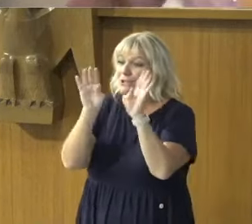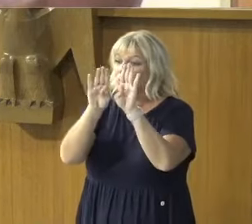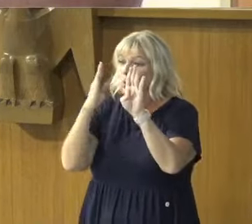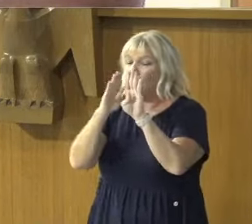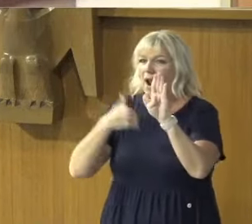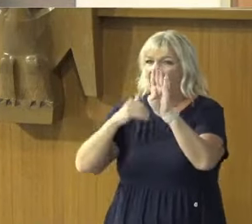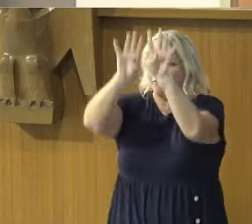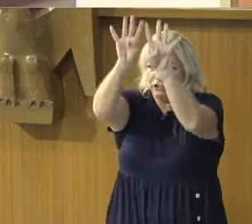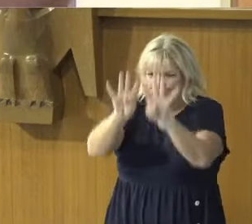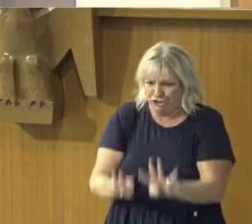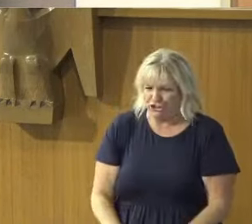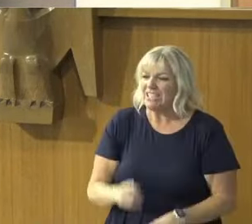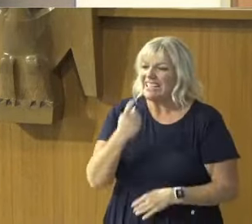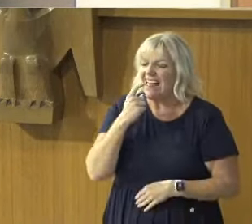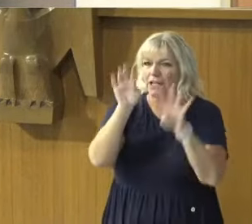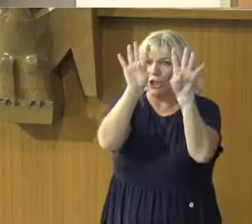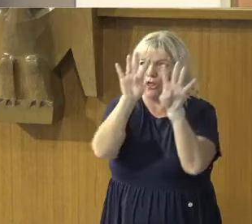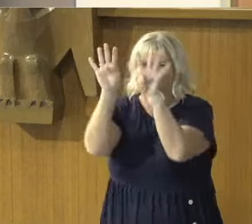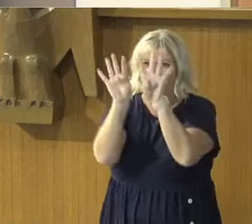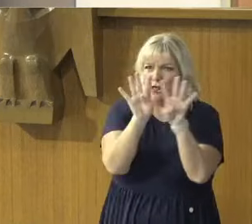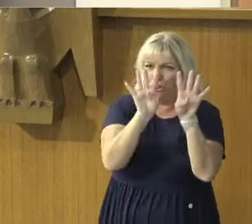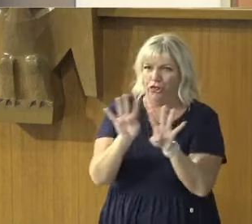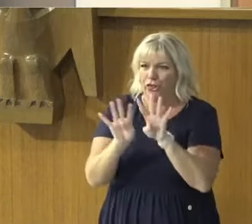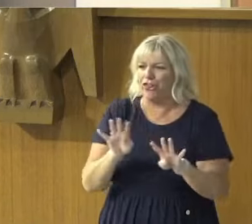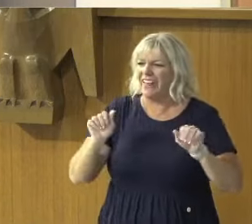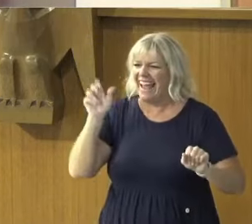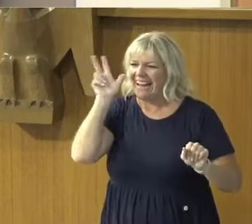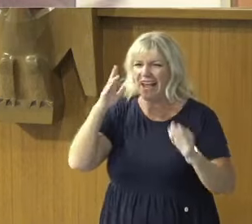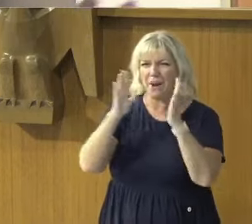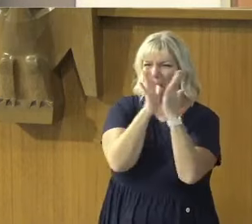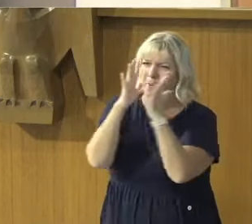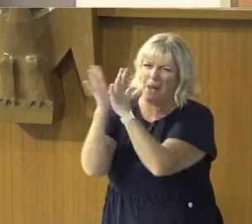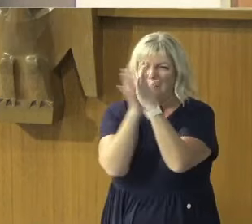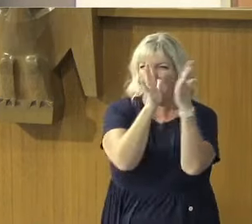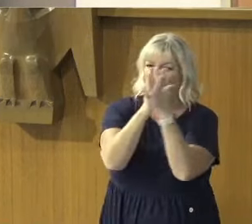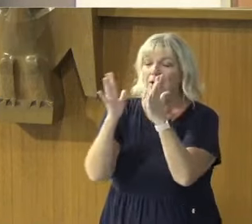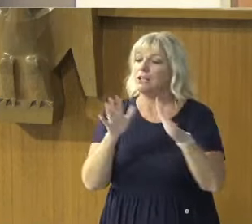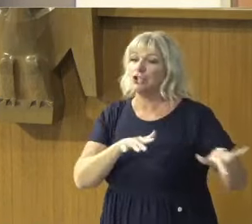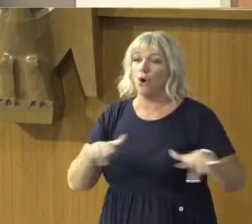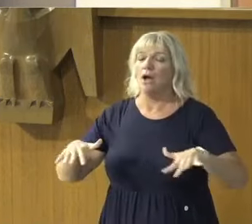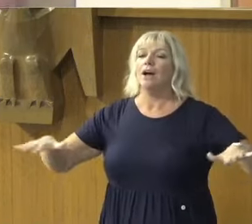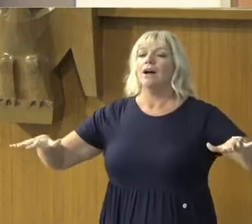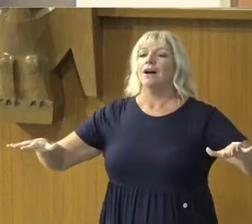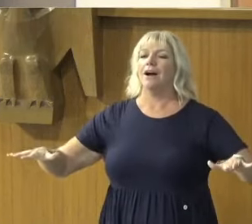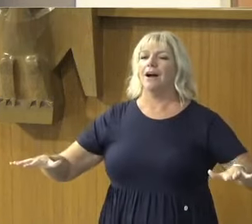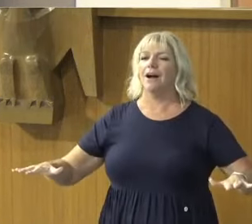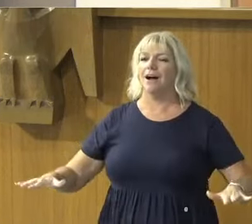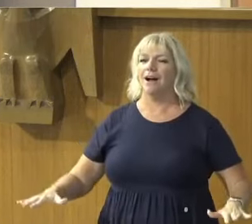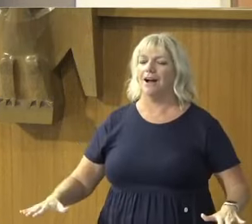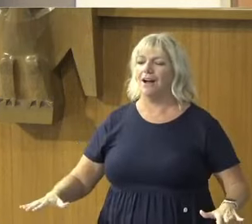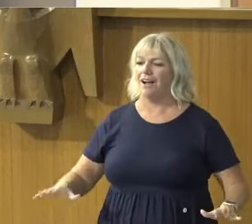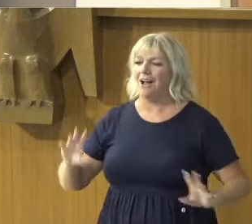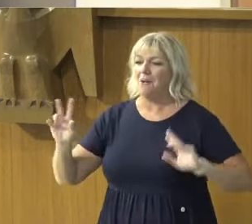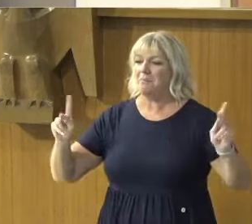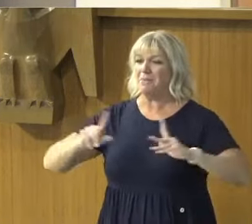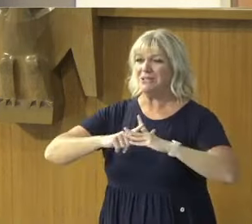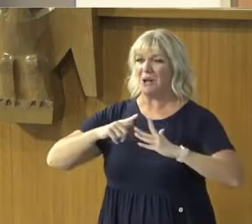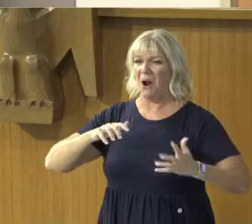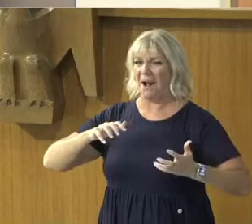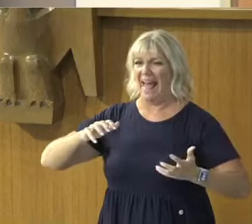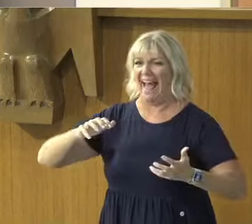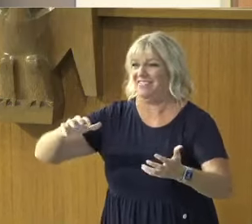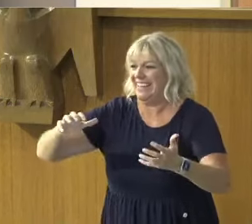curtains in the restaurant, and they all started clinking. Finally, everything stopped, and everyone erupted into nervous laughter like